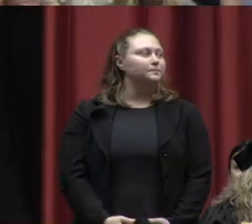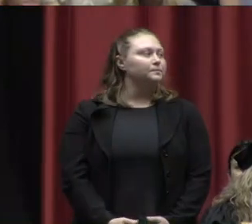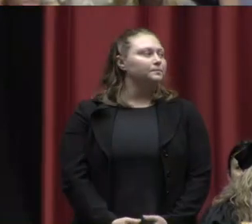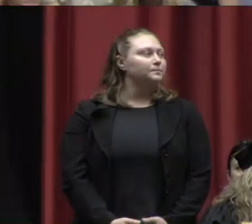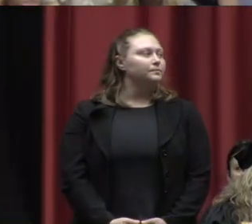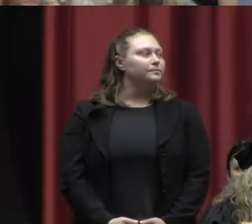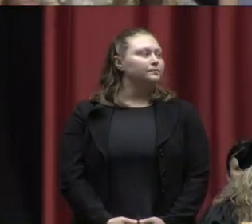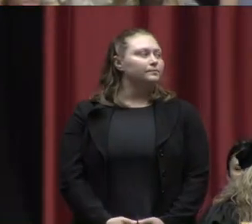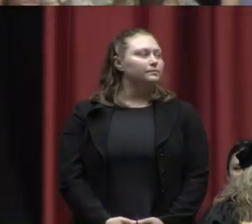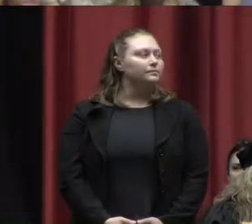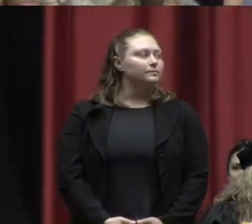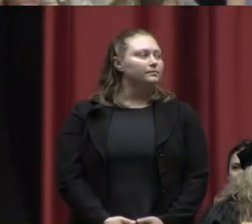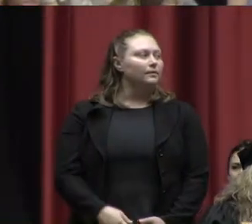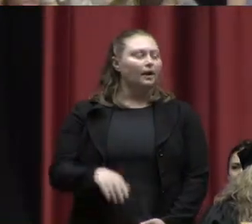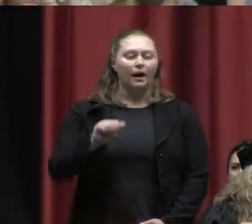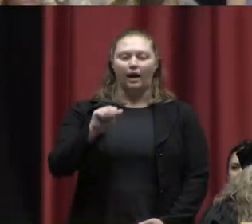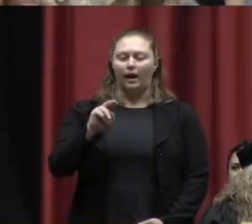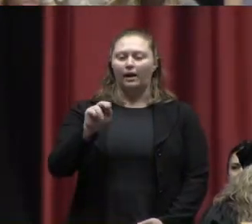Annie Ruiz.